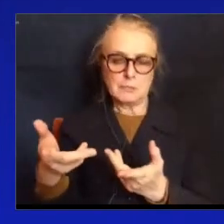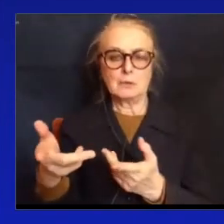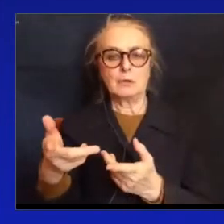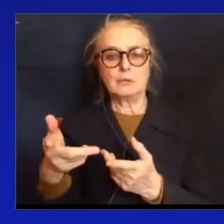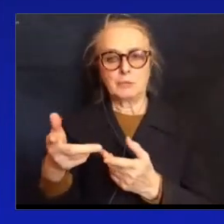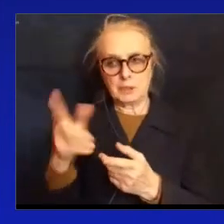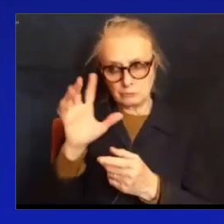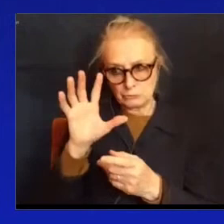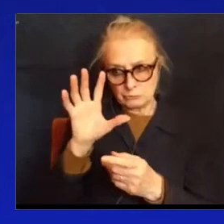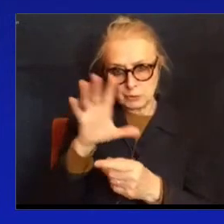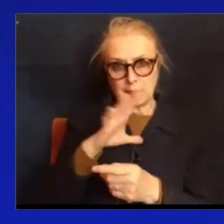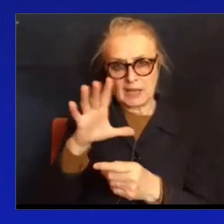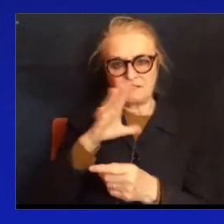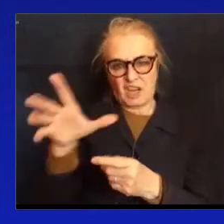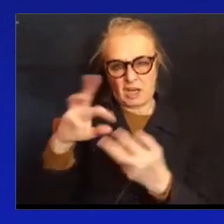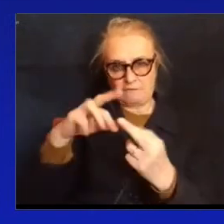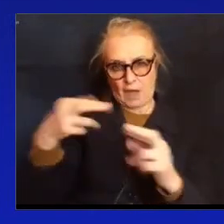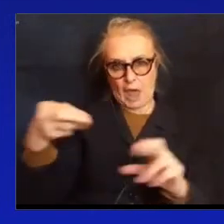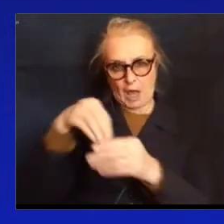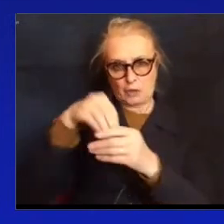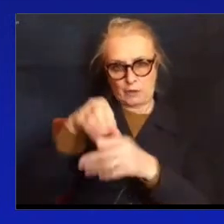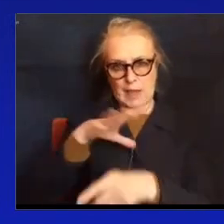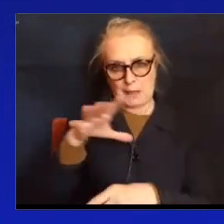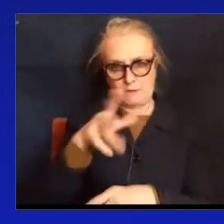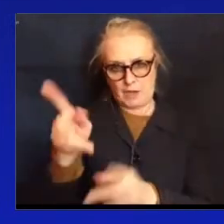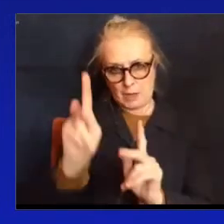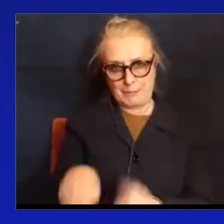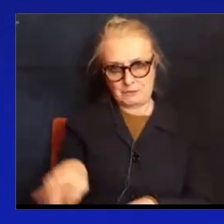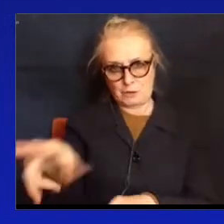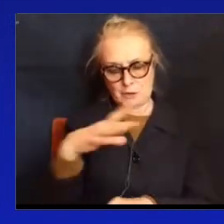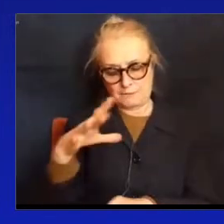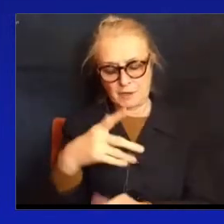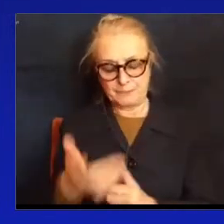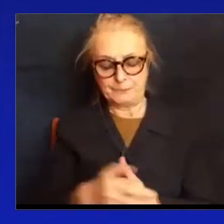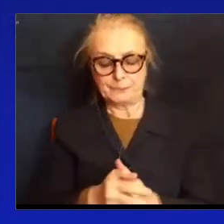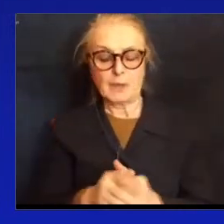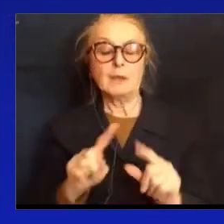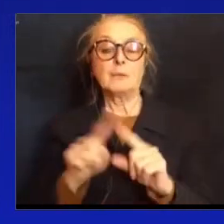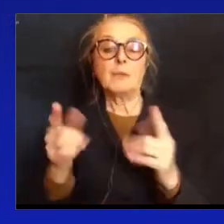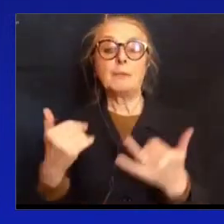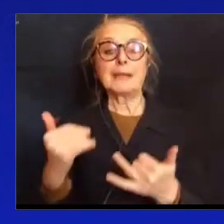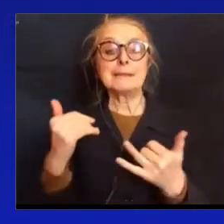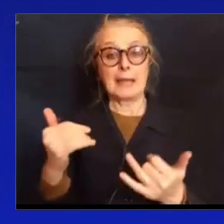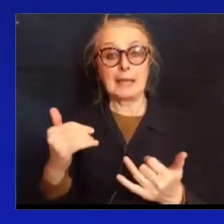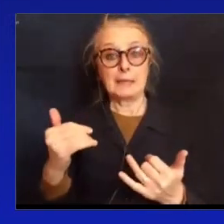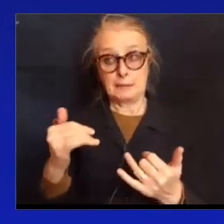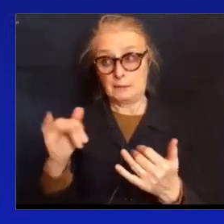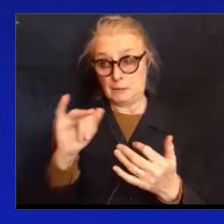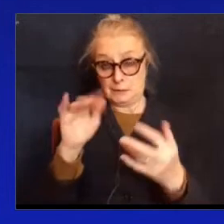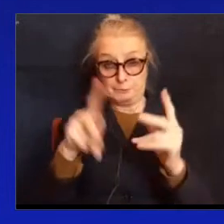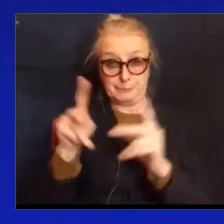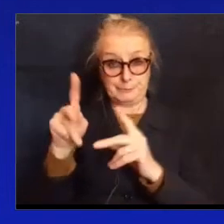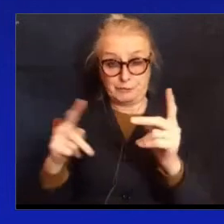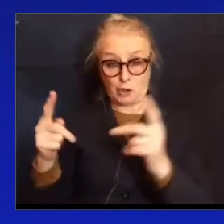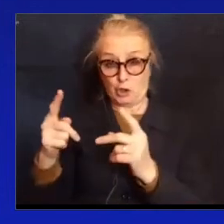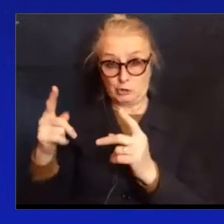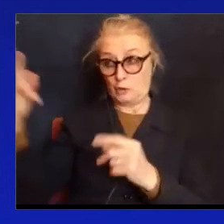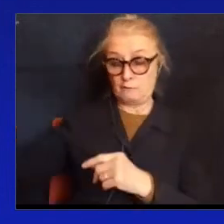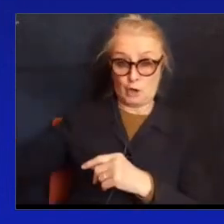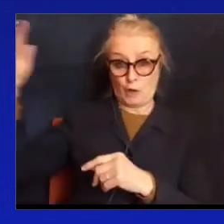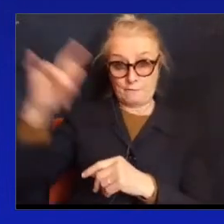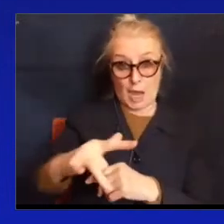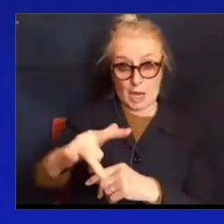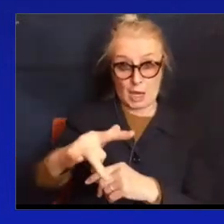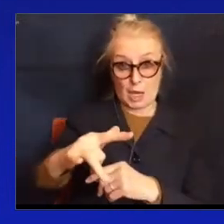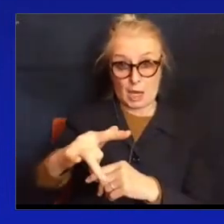now it's being done routinely, that when people are traveling and they test positive, we send that sample for